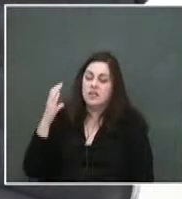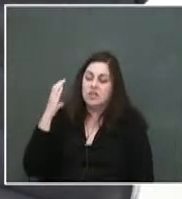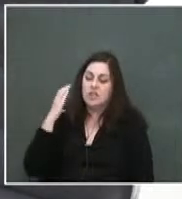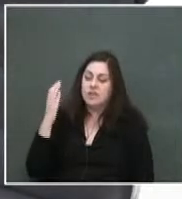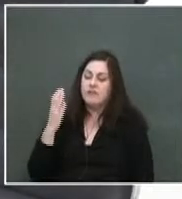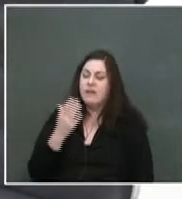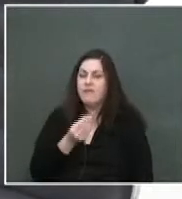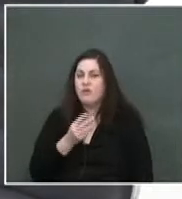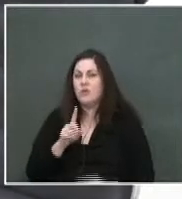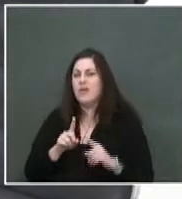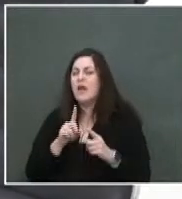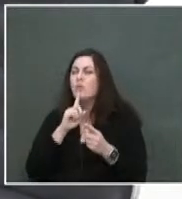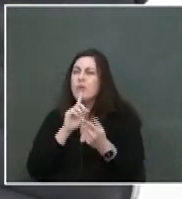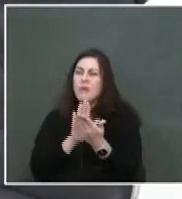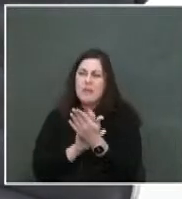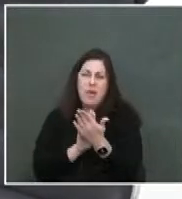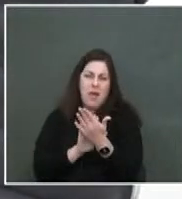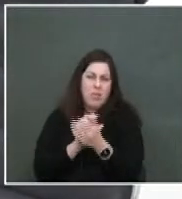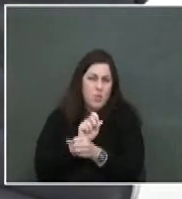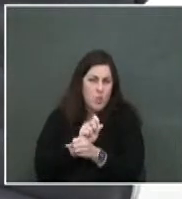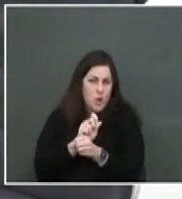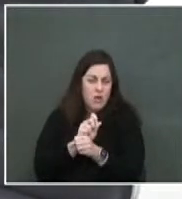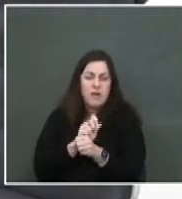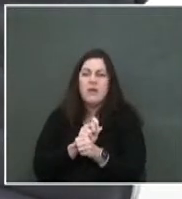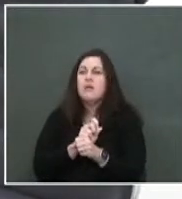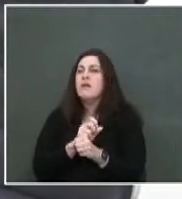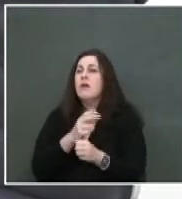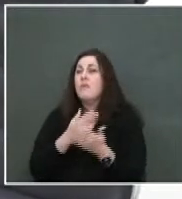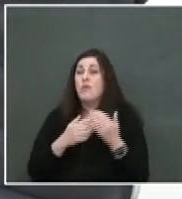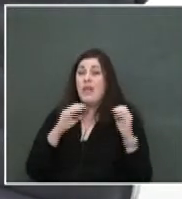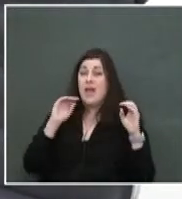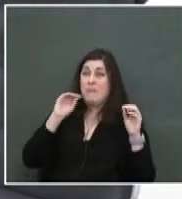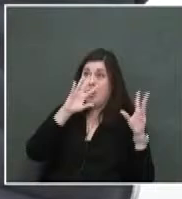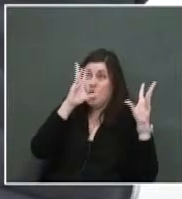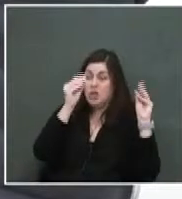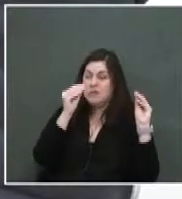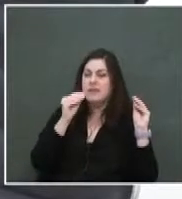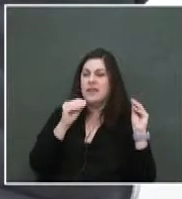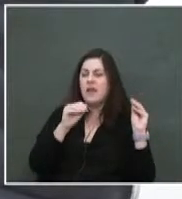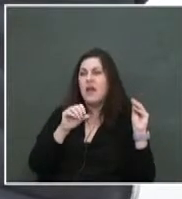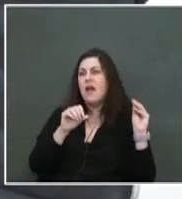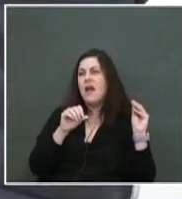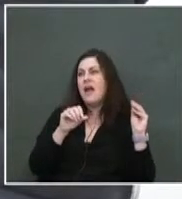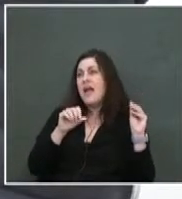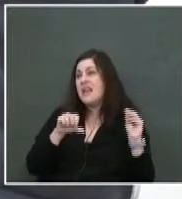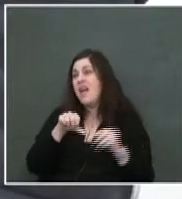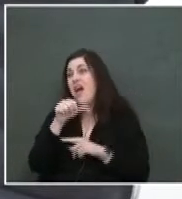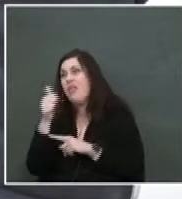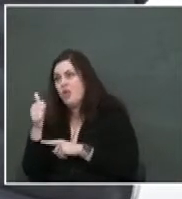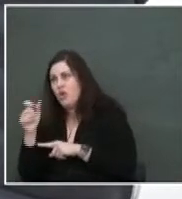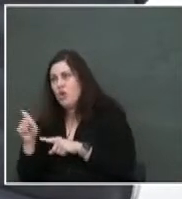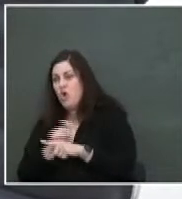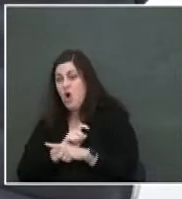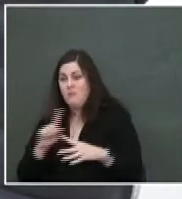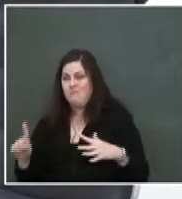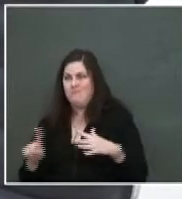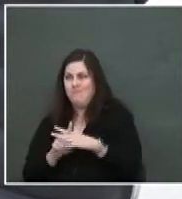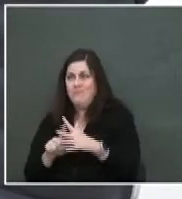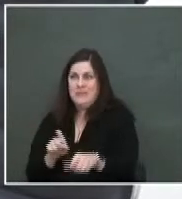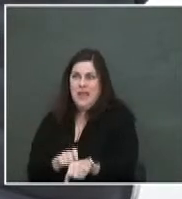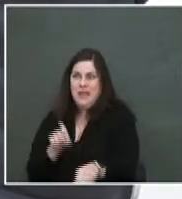to applaud the work that y'all are doing to bring down both emergency and non-emergency call time. Thank you for